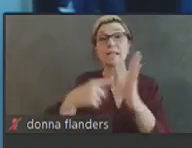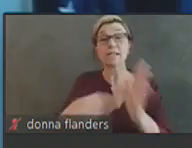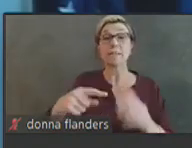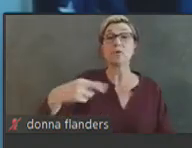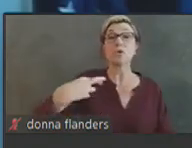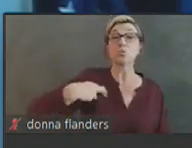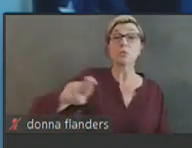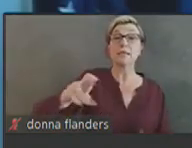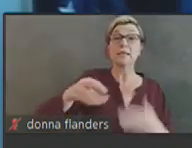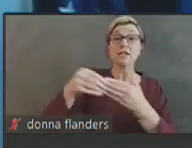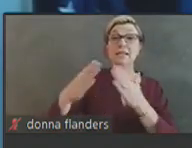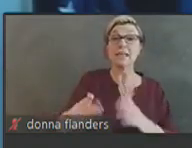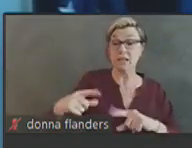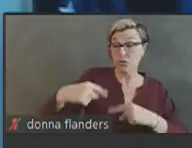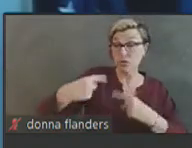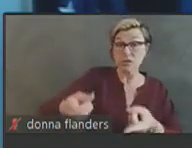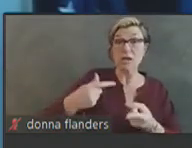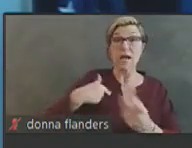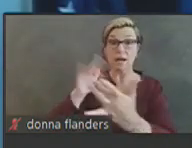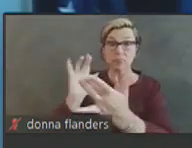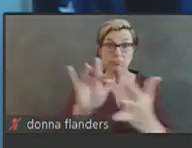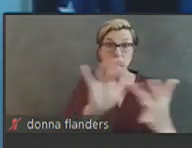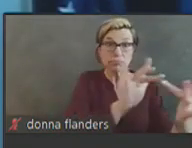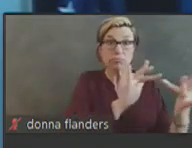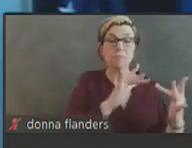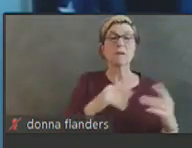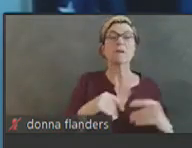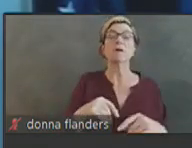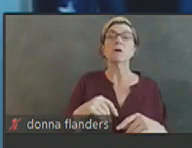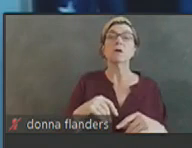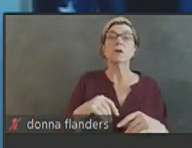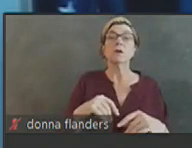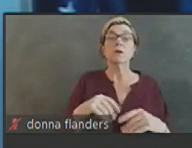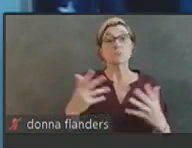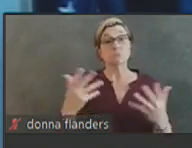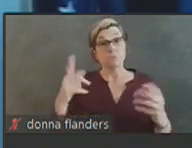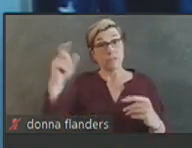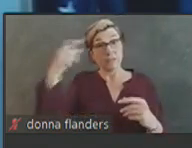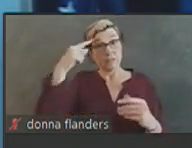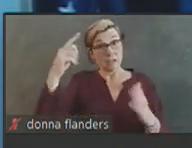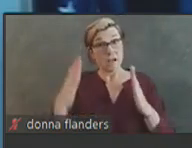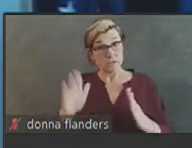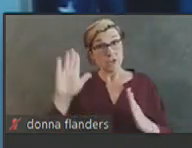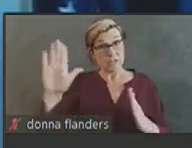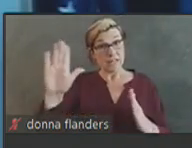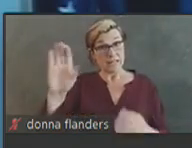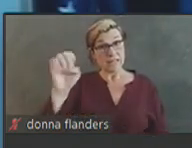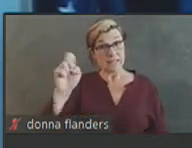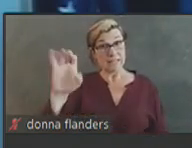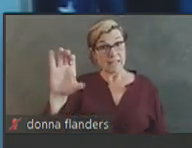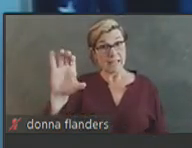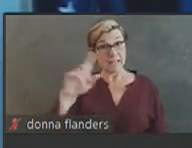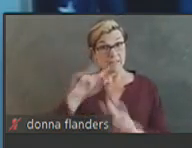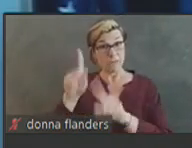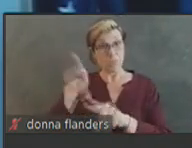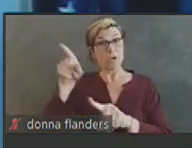days. Even though the governor's executive order allows houses of worship to